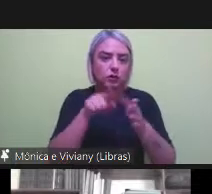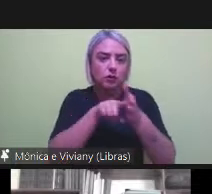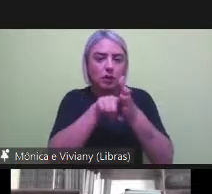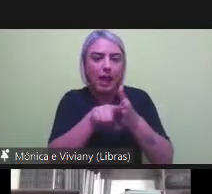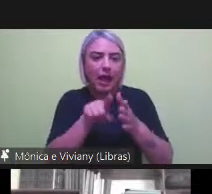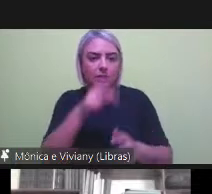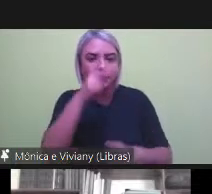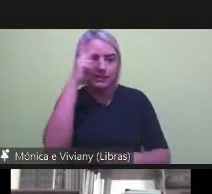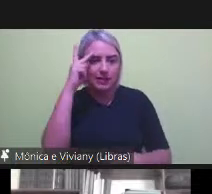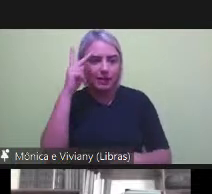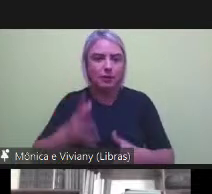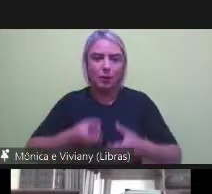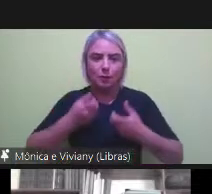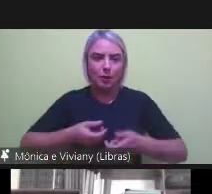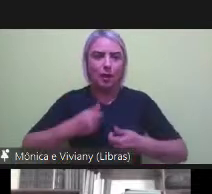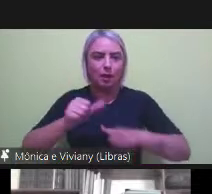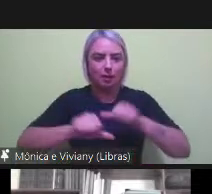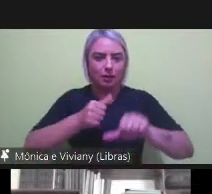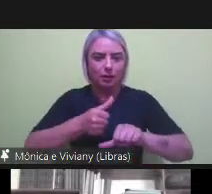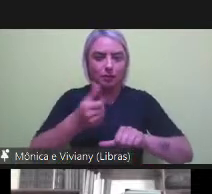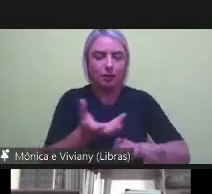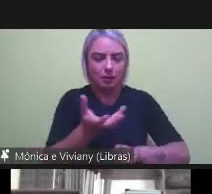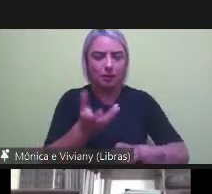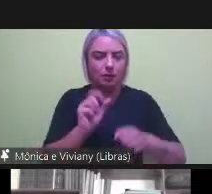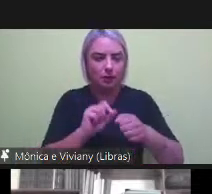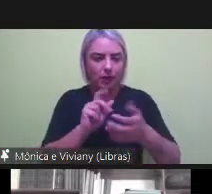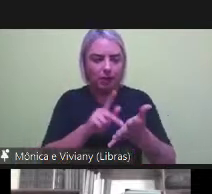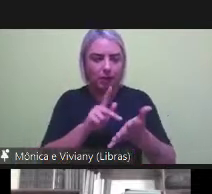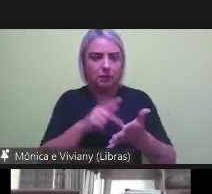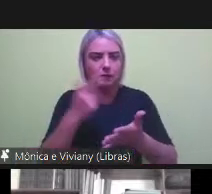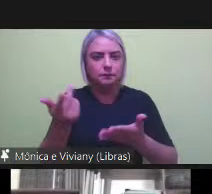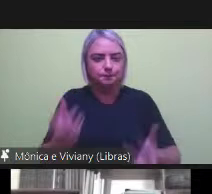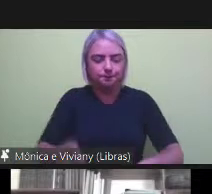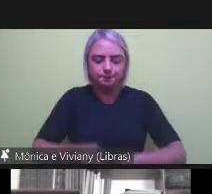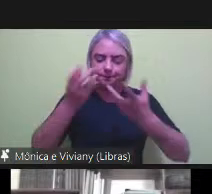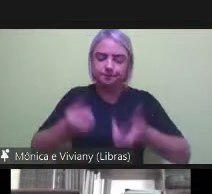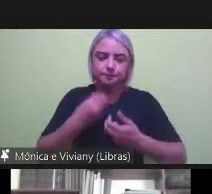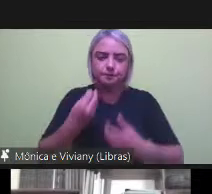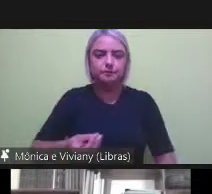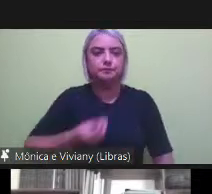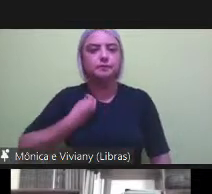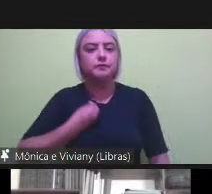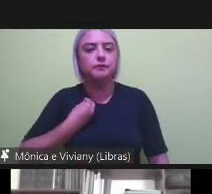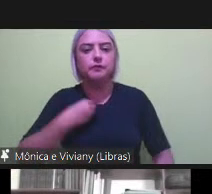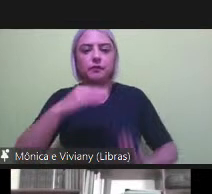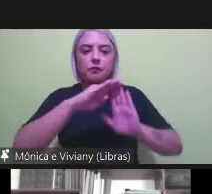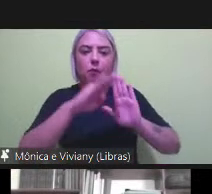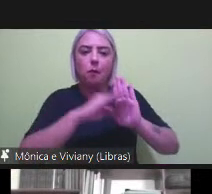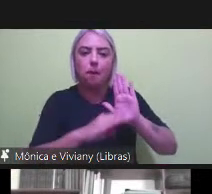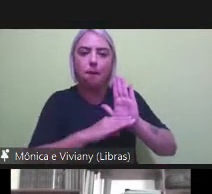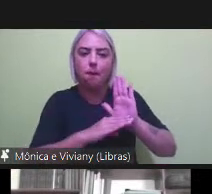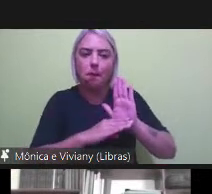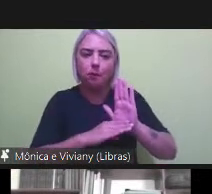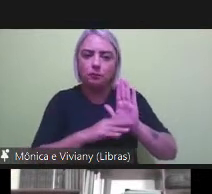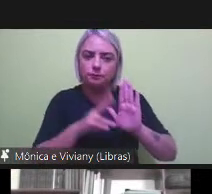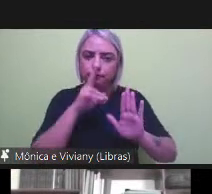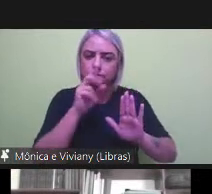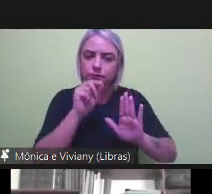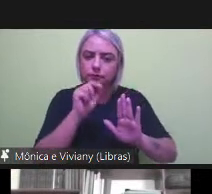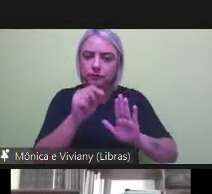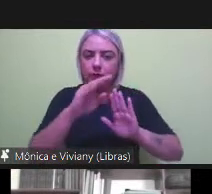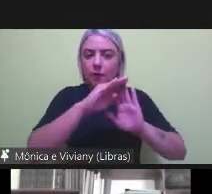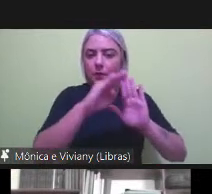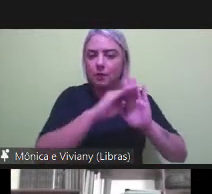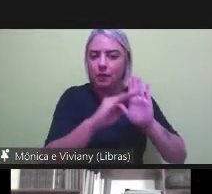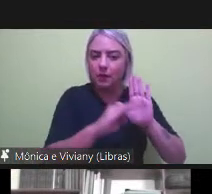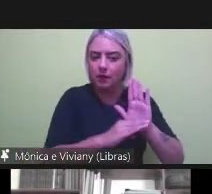appointment. And if there was enough motivation, they had the choice to be part of the Consejo Dietético